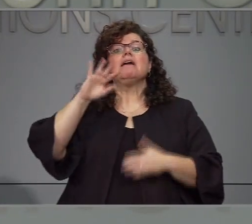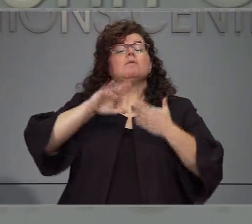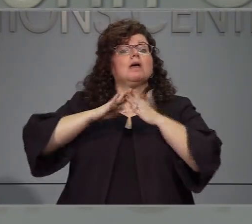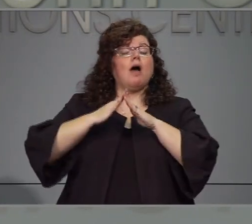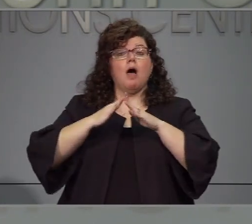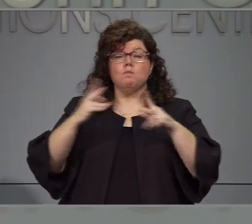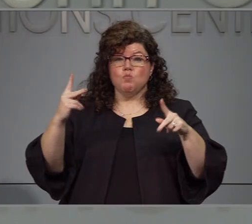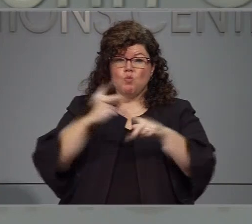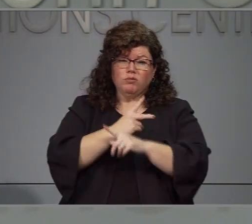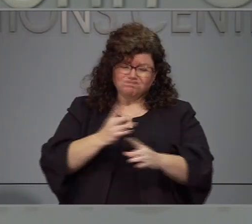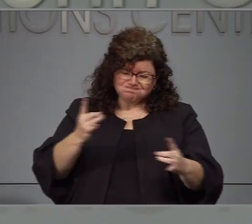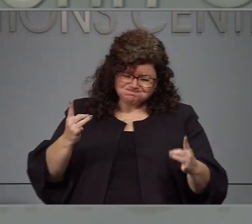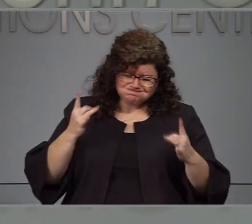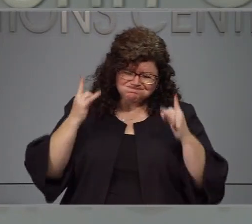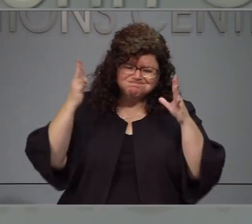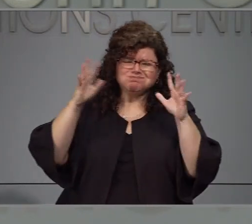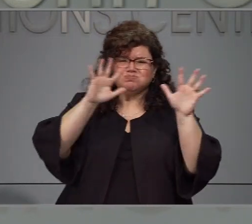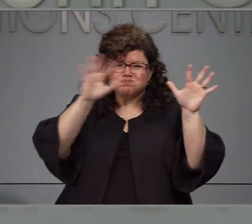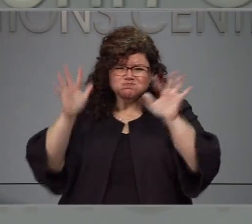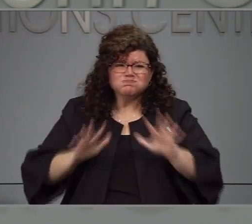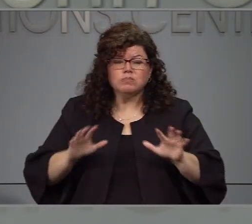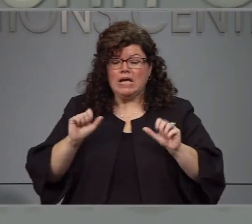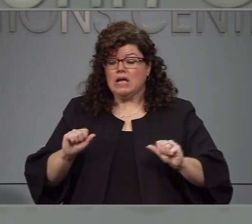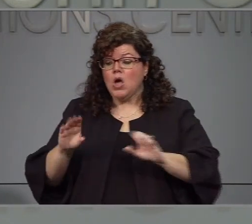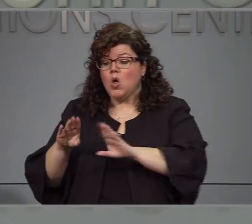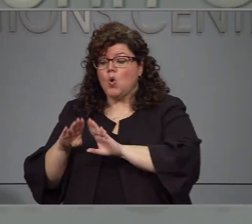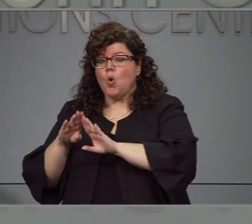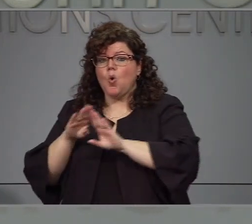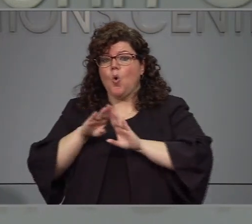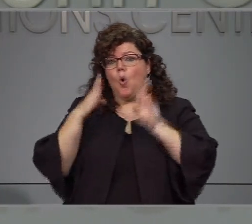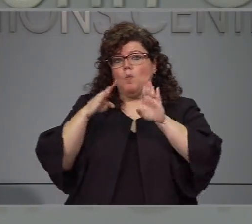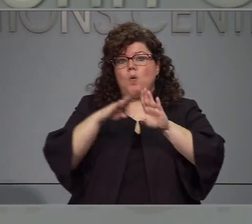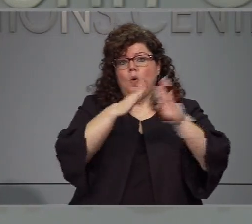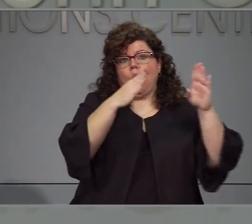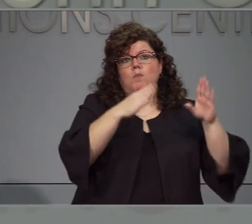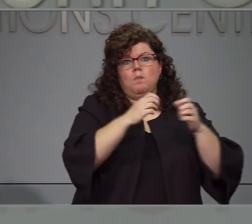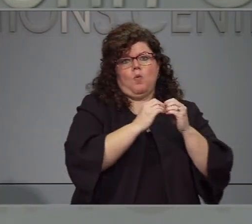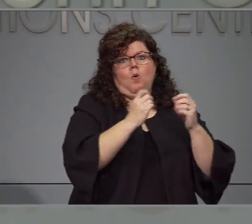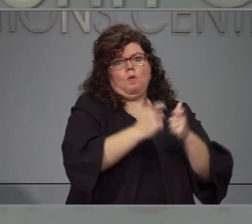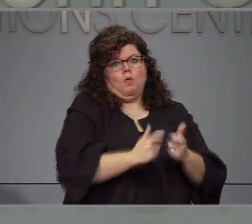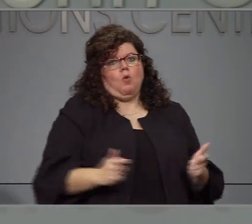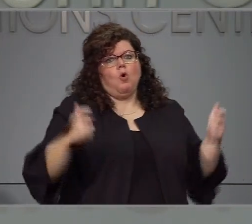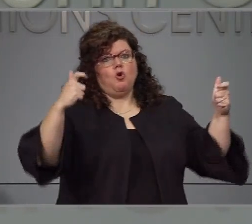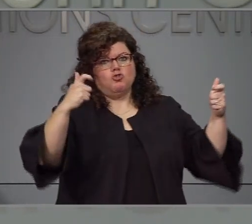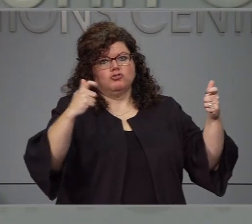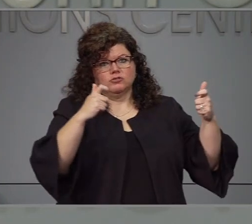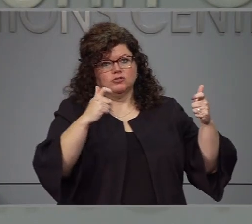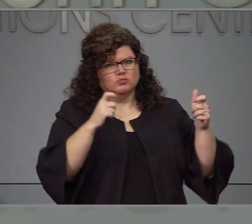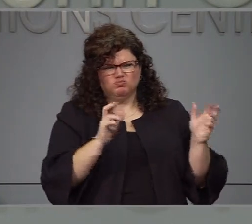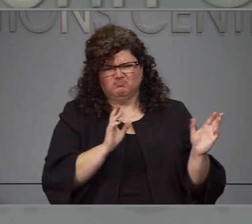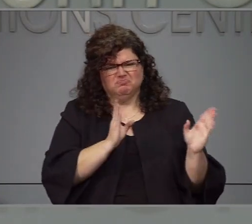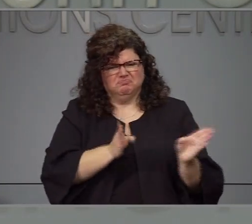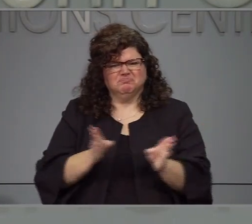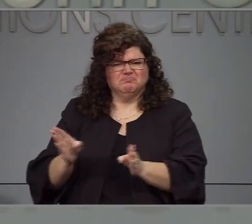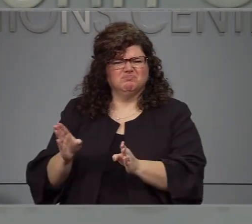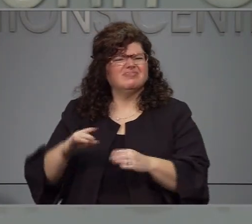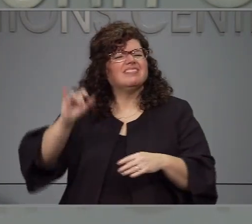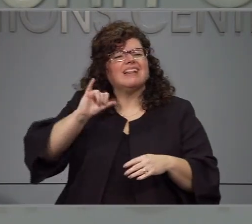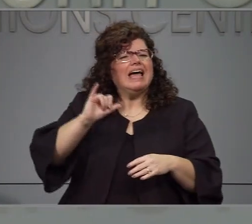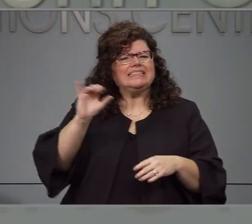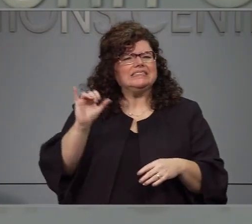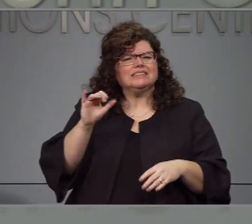there are more shelters that we can open up inland, larger shelters that we can put in place like we did